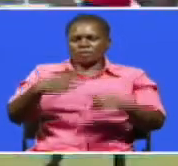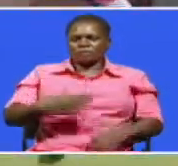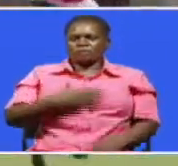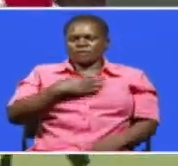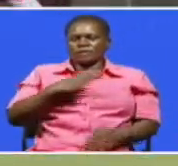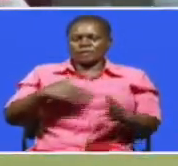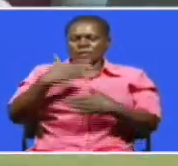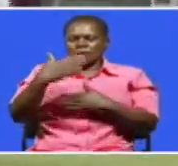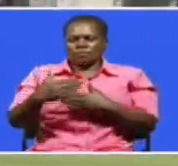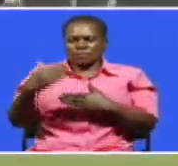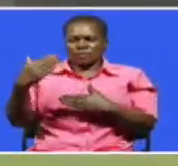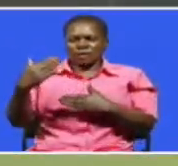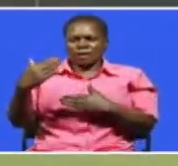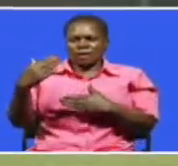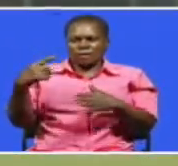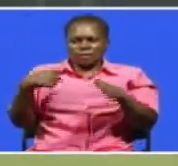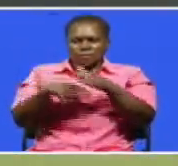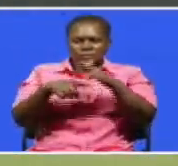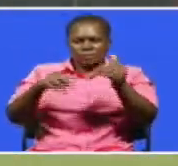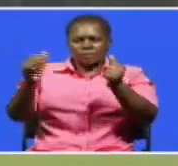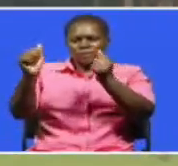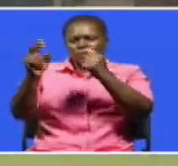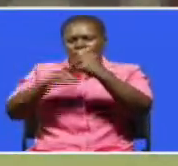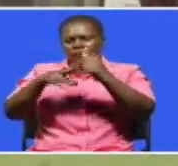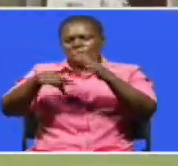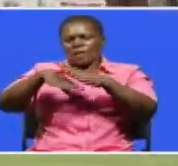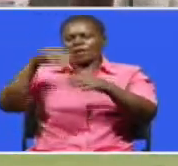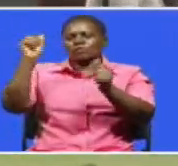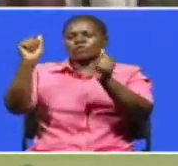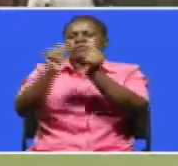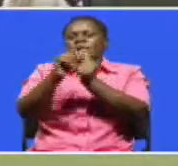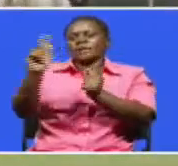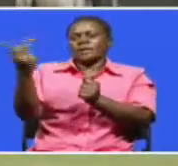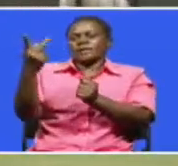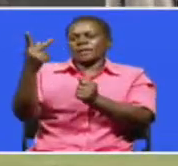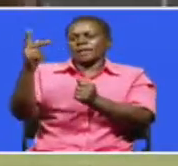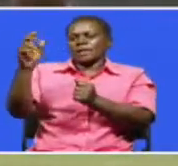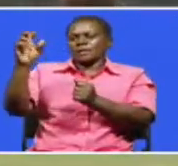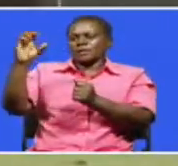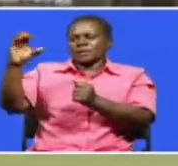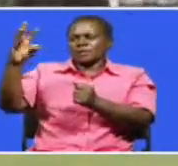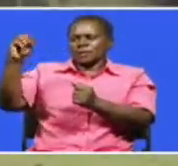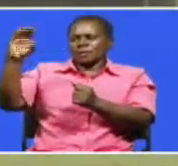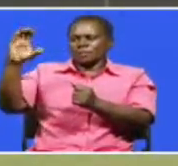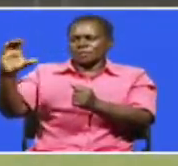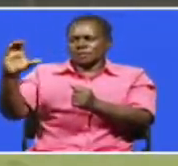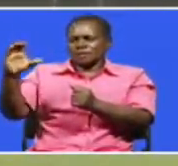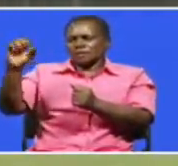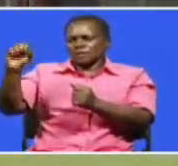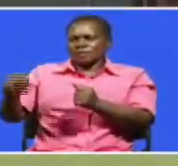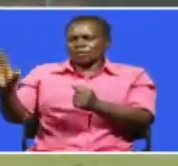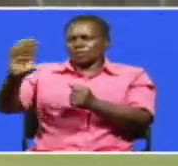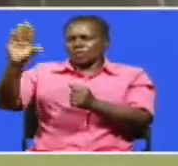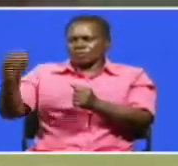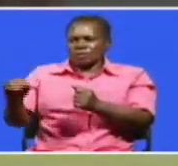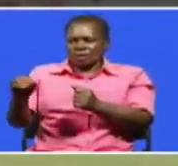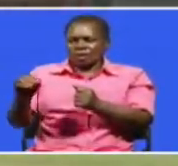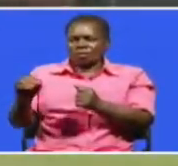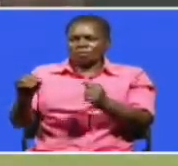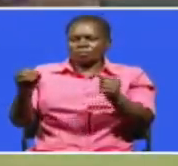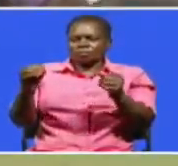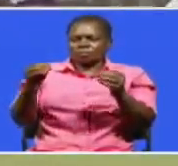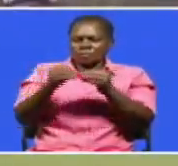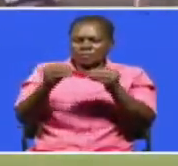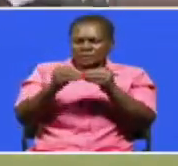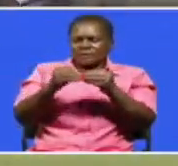visitors after hitting in 7 out of 10 goals. Kenya CMC Motors play South Africa Tusker Malt